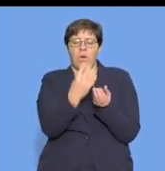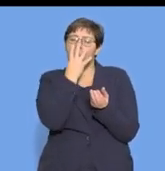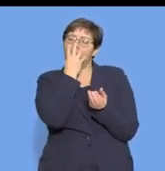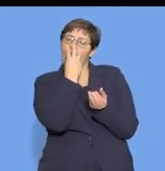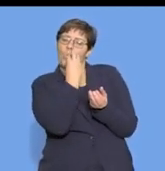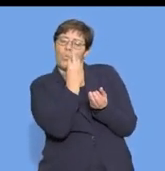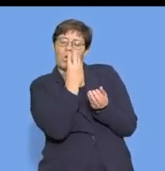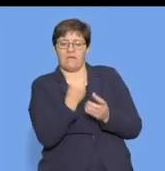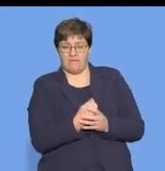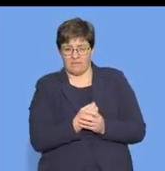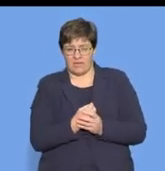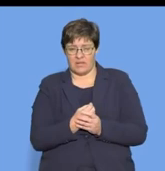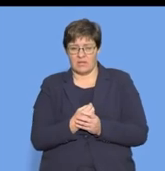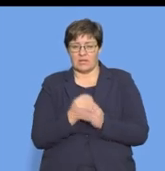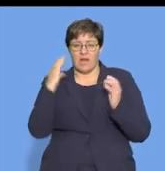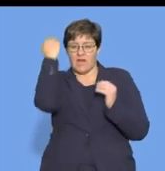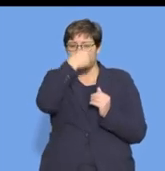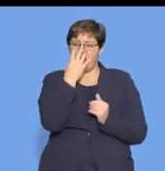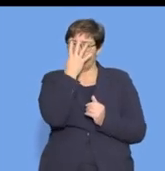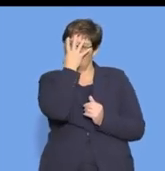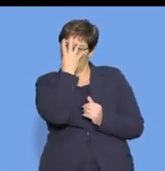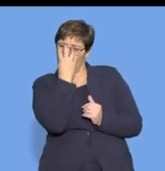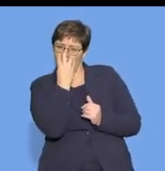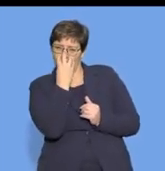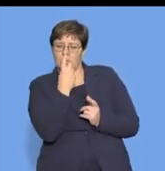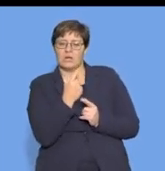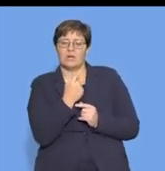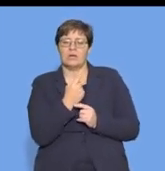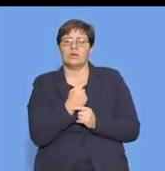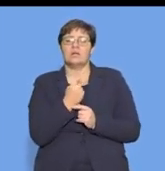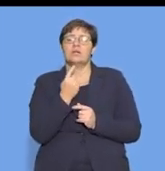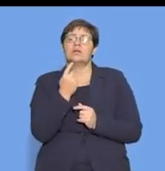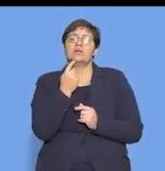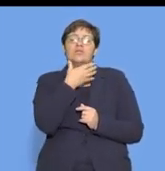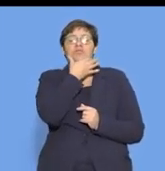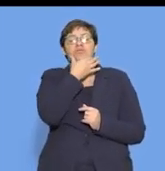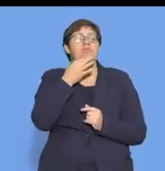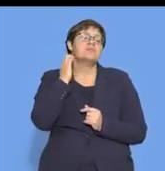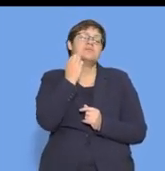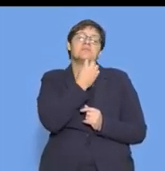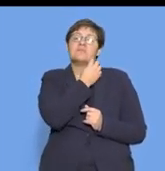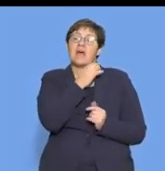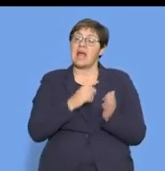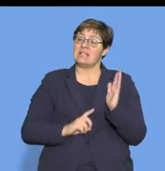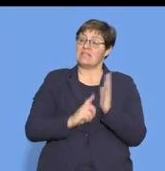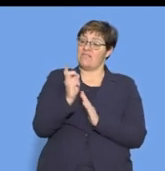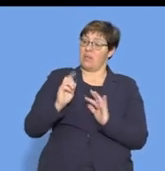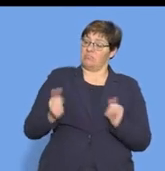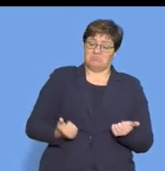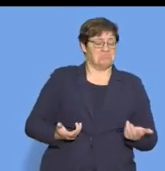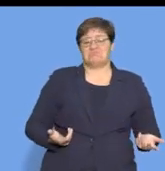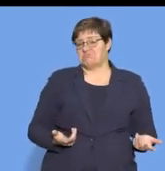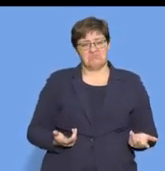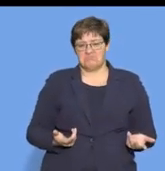far. So they've got a pointed face, and they have a very poorly developed chin. They also still have